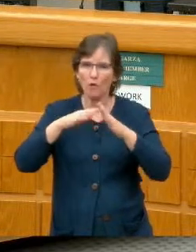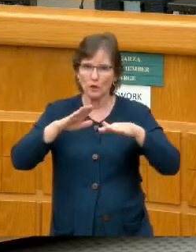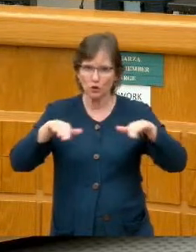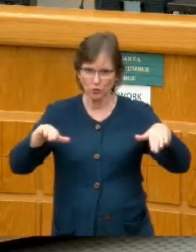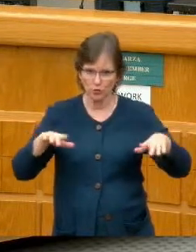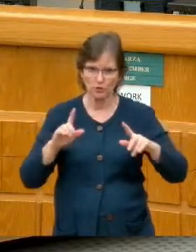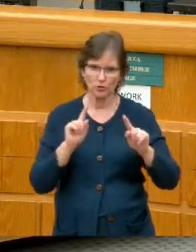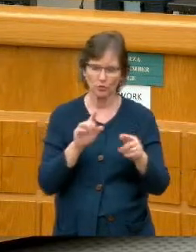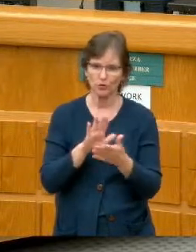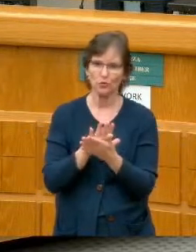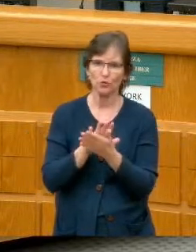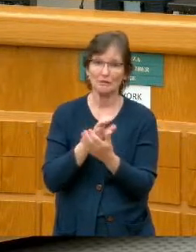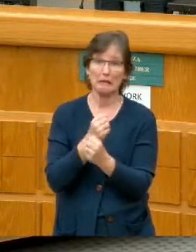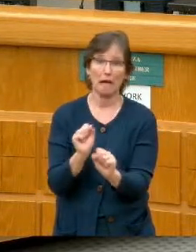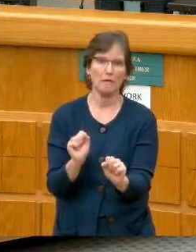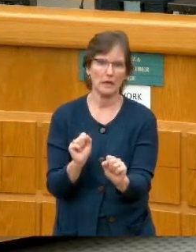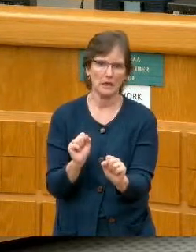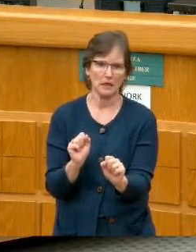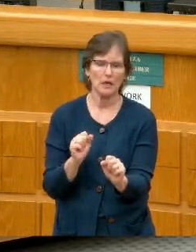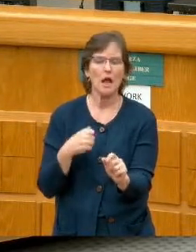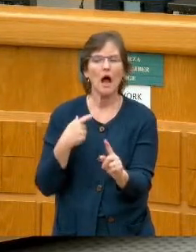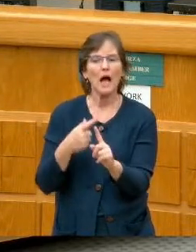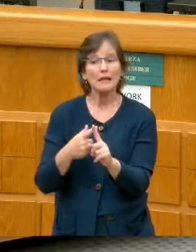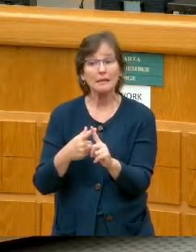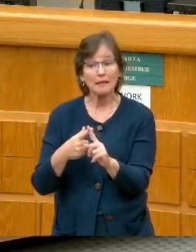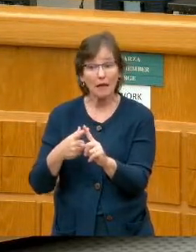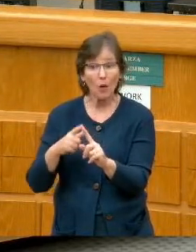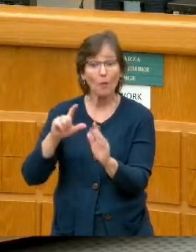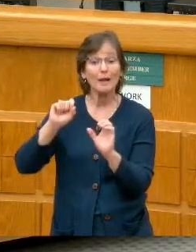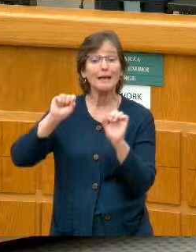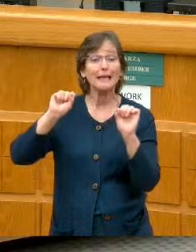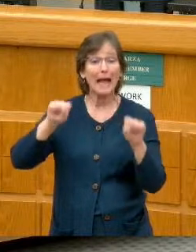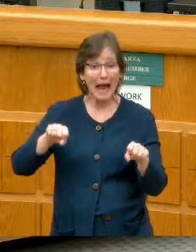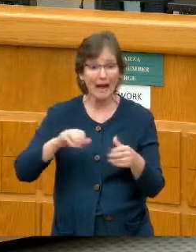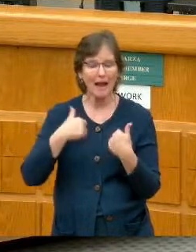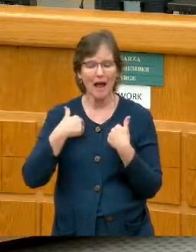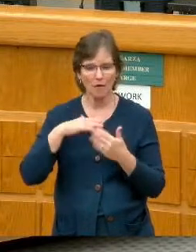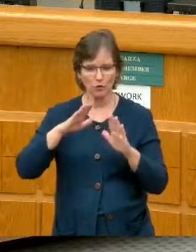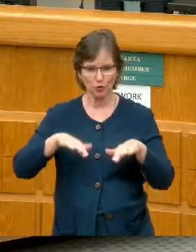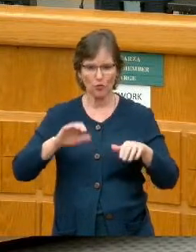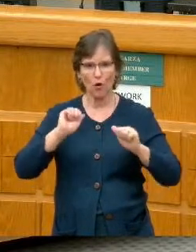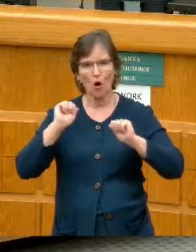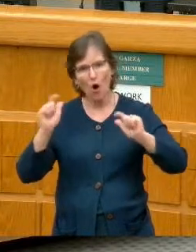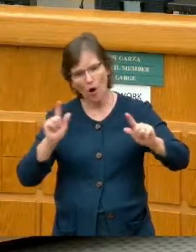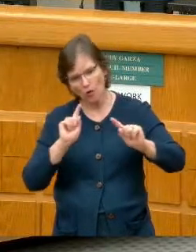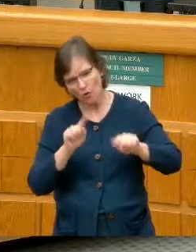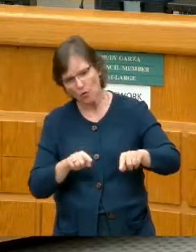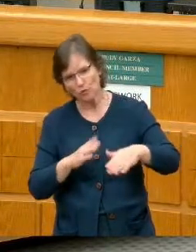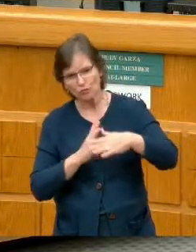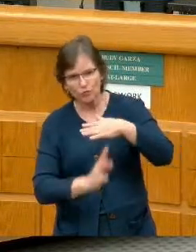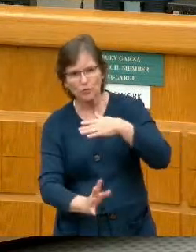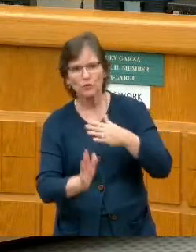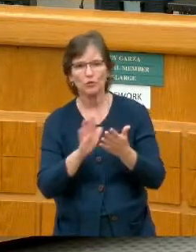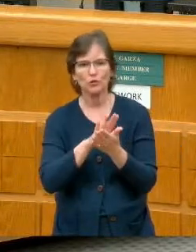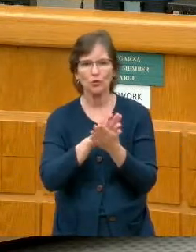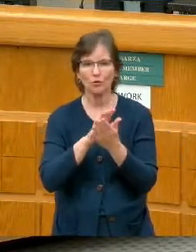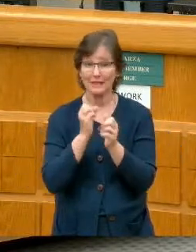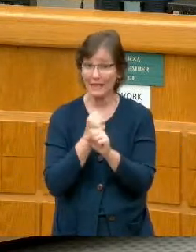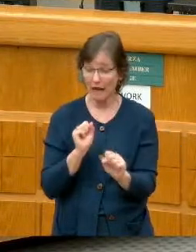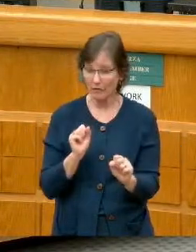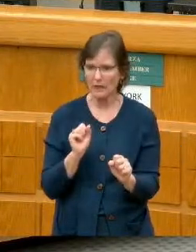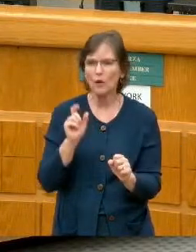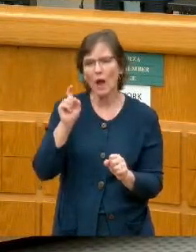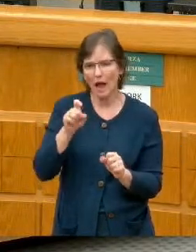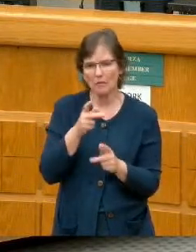we have to think about the ramifications that could have. And lastly, as occupancies rise with Open